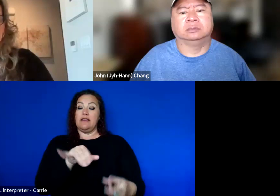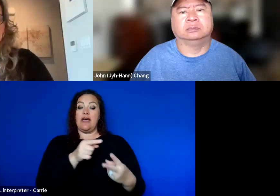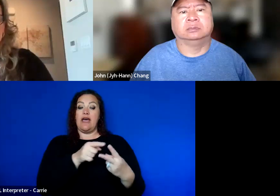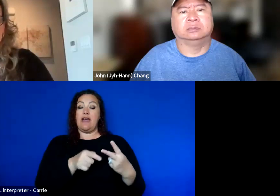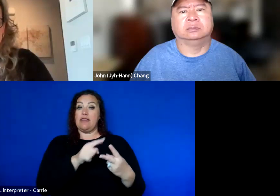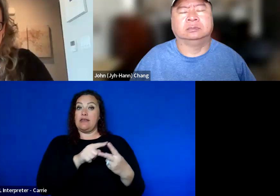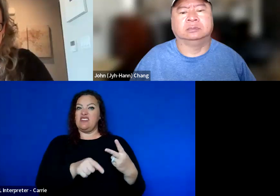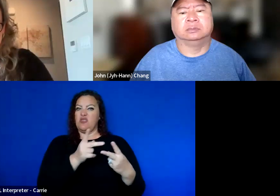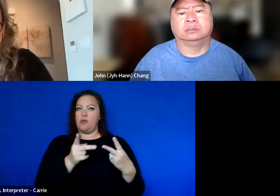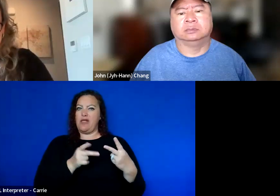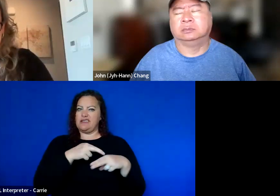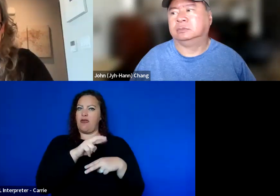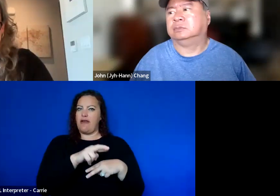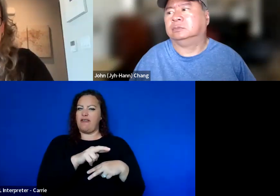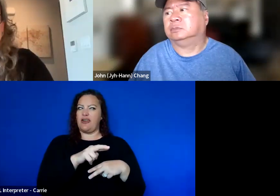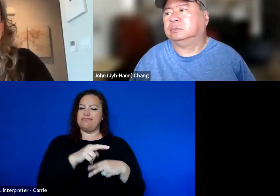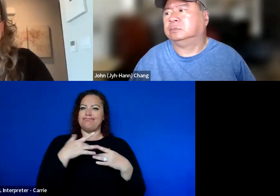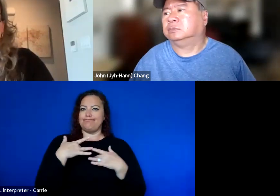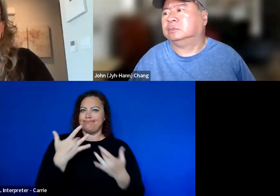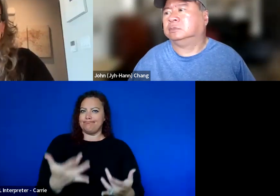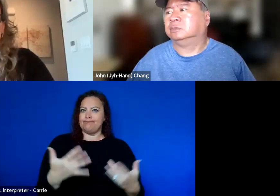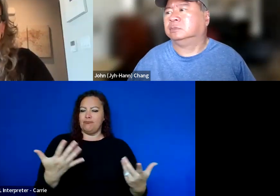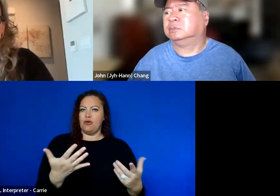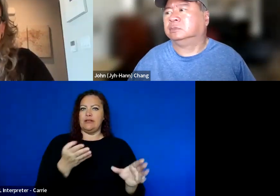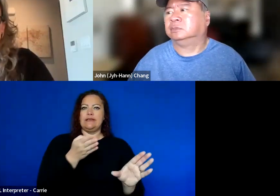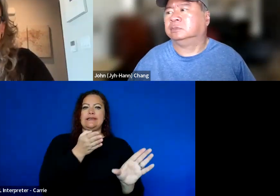I typically refer clients to are